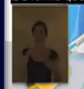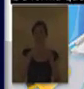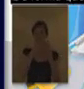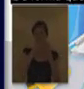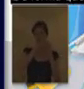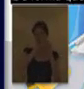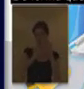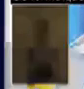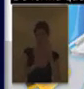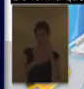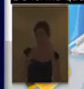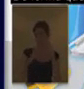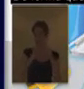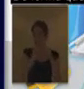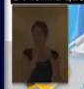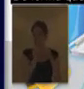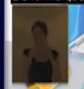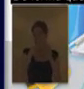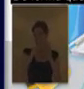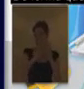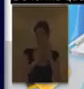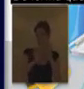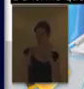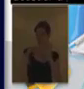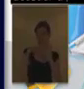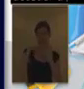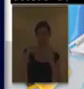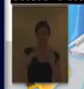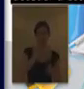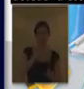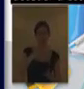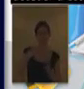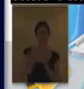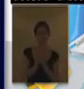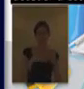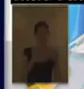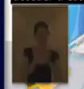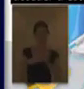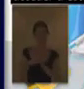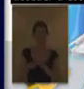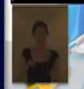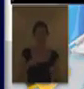and the sub-menus, you can access all these functions.